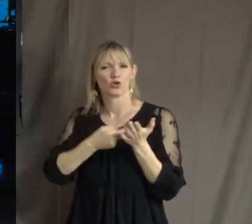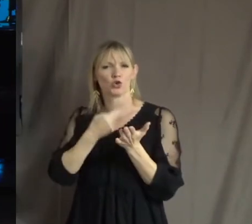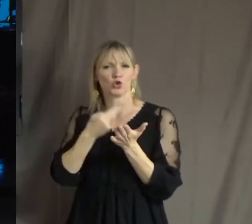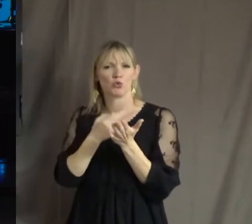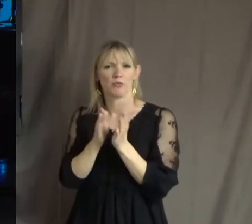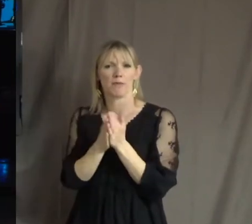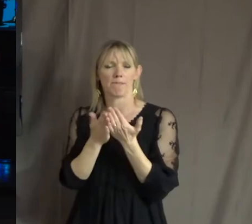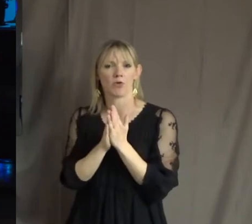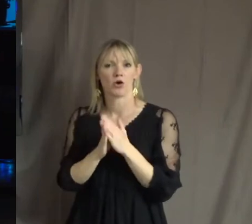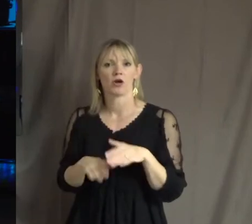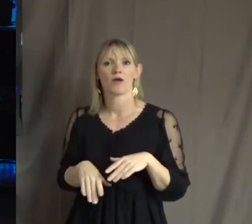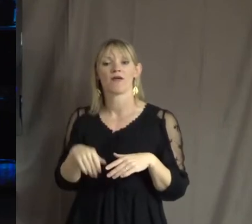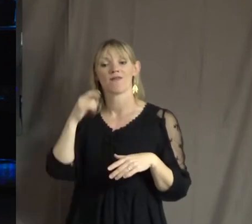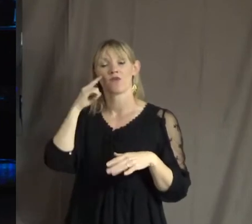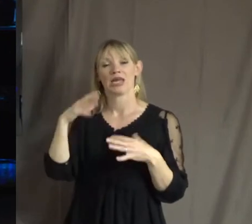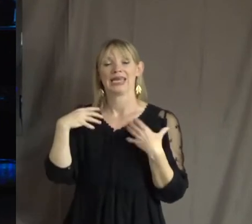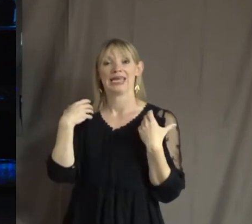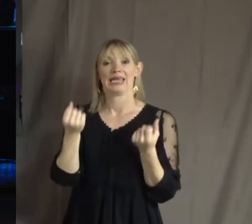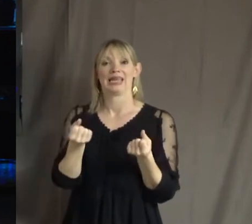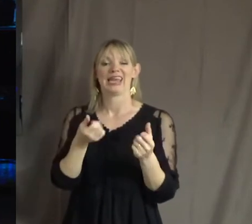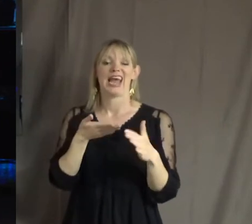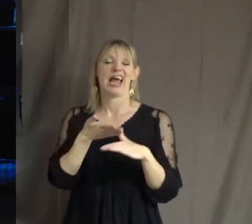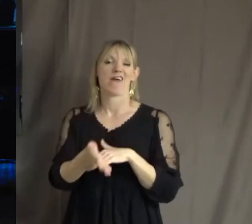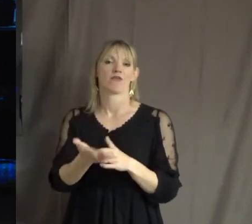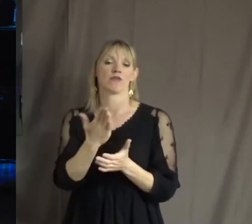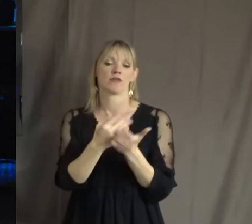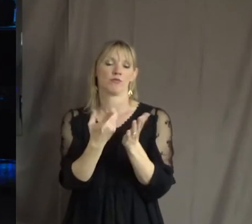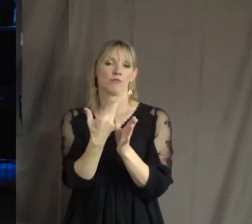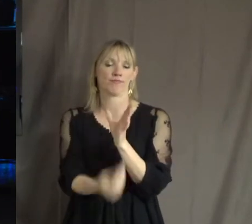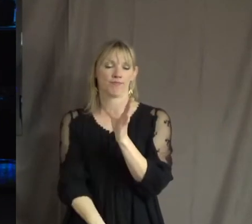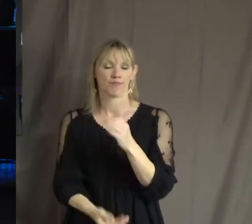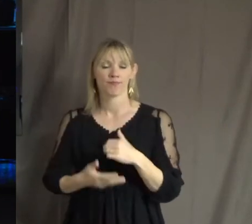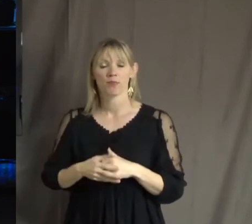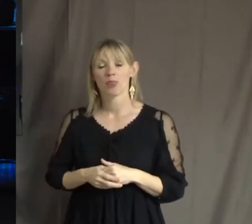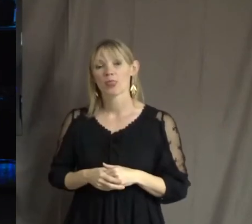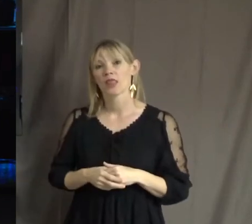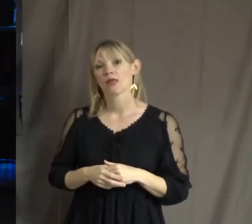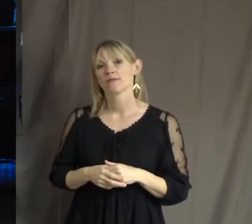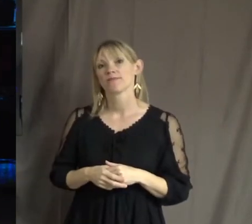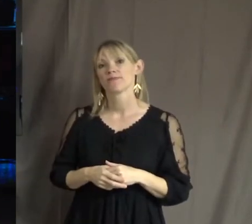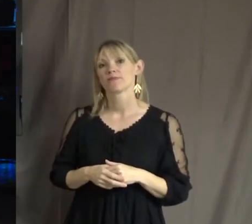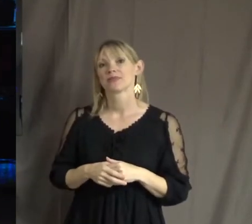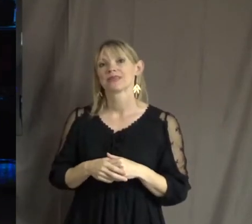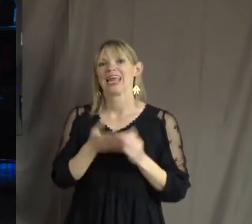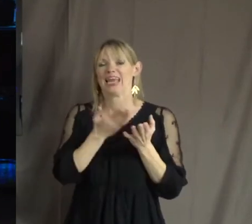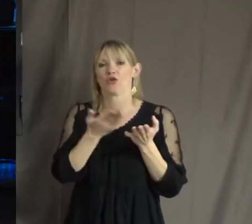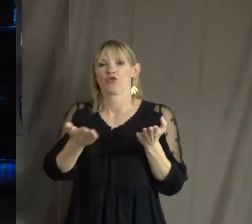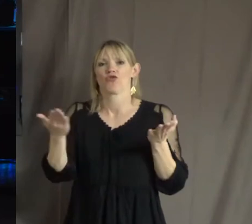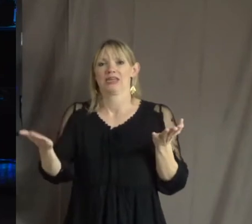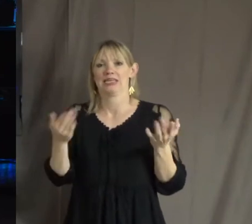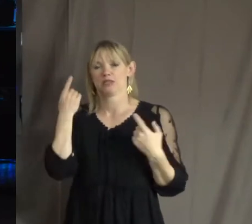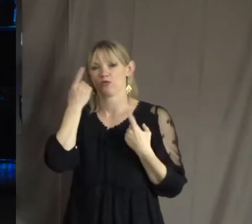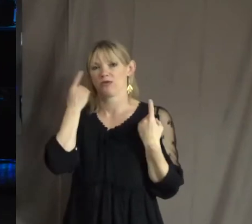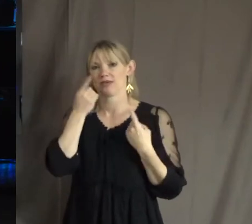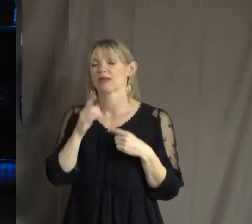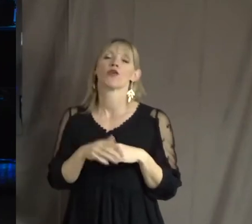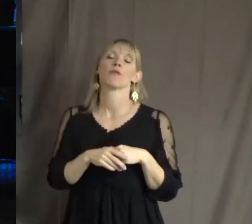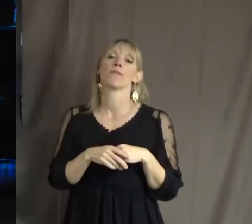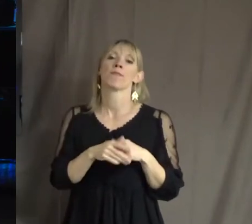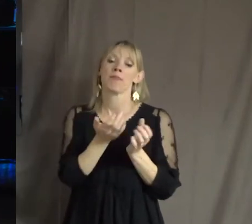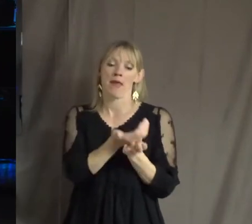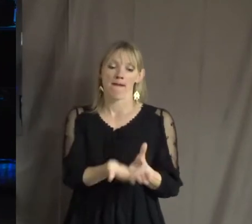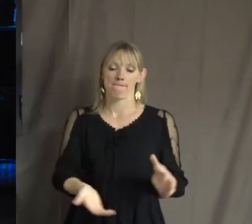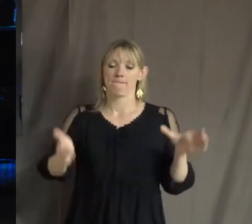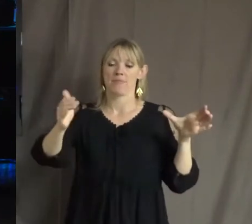A recipe for healing after loss. Helpful ingredients to consider. A pot of